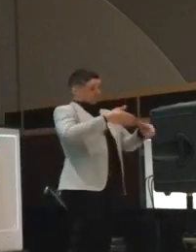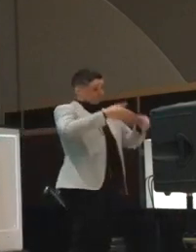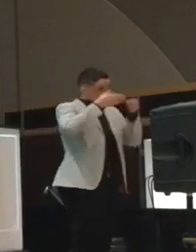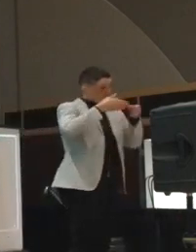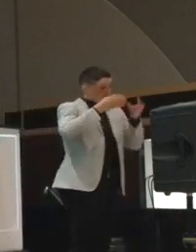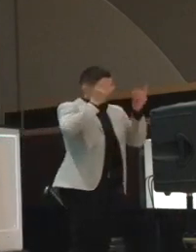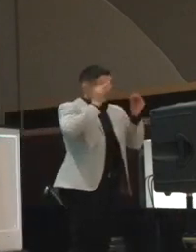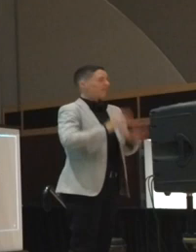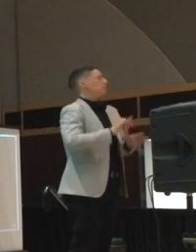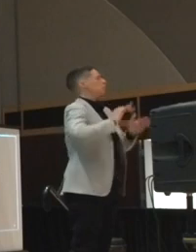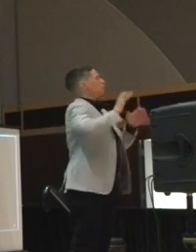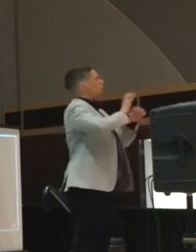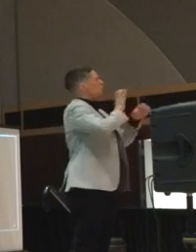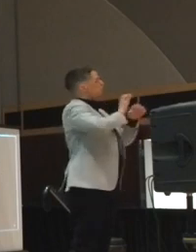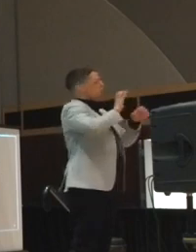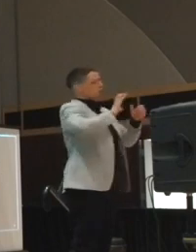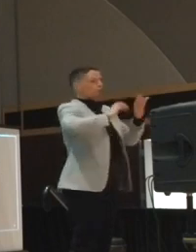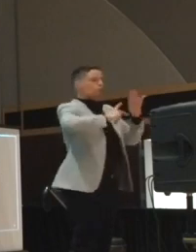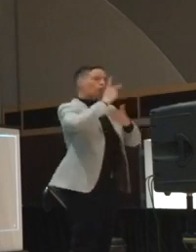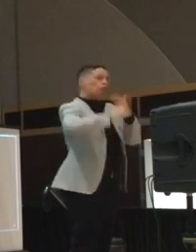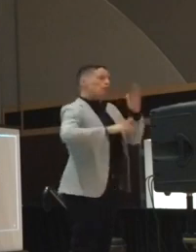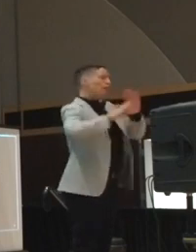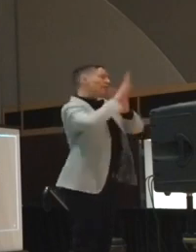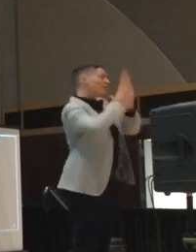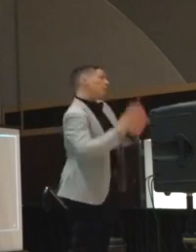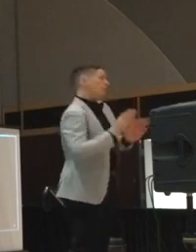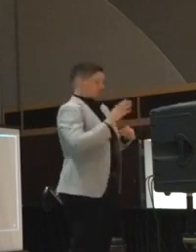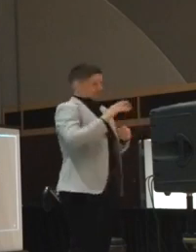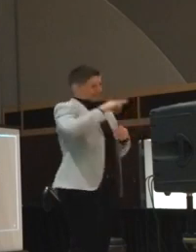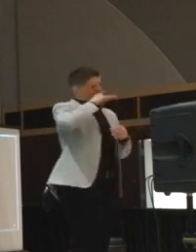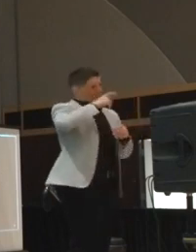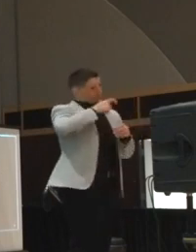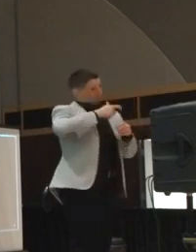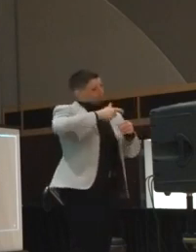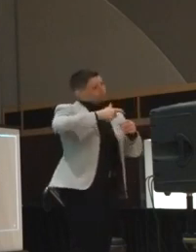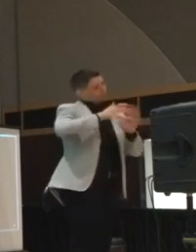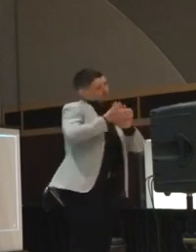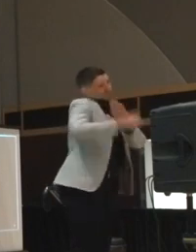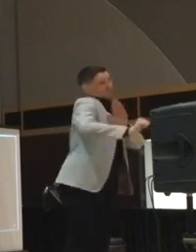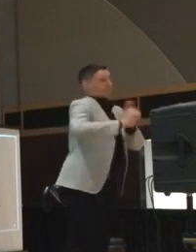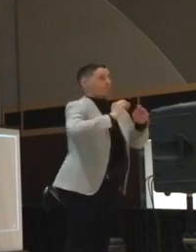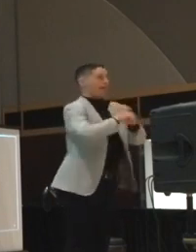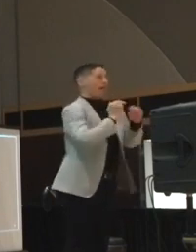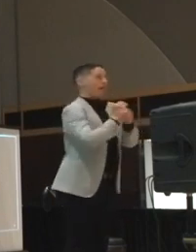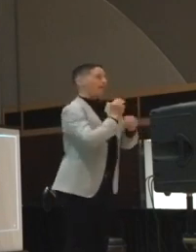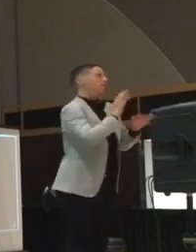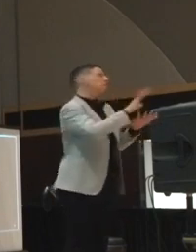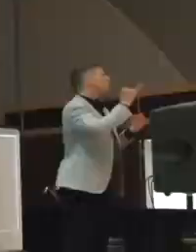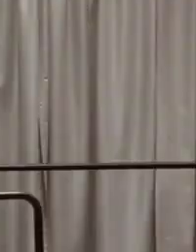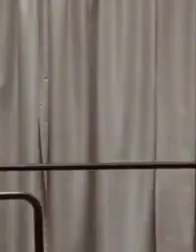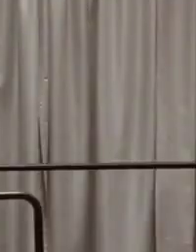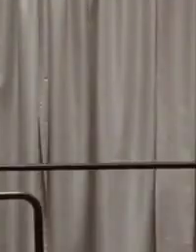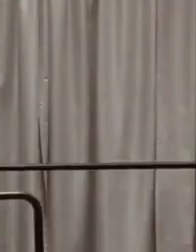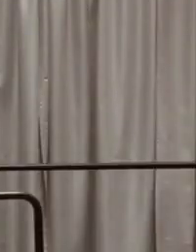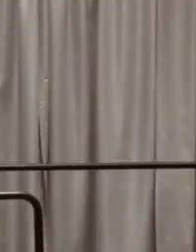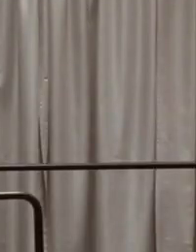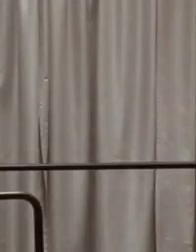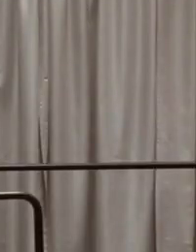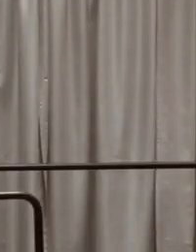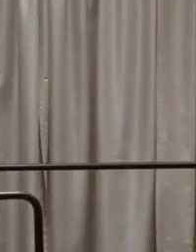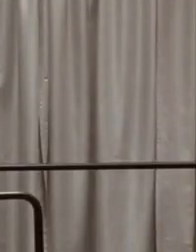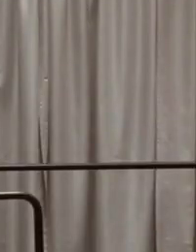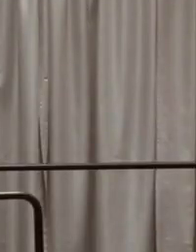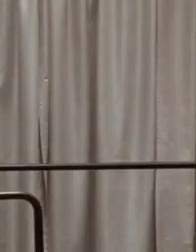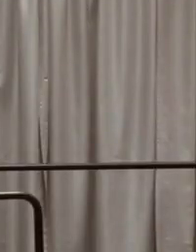computer programmer. Kids that are good at math. Now, we're concerned about who's going to win in quantum computing. Is it going to be the